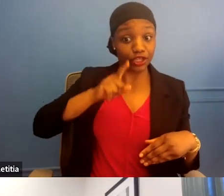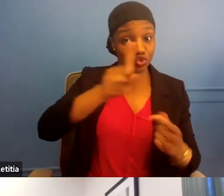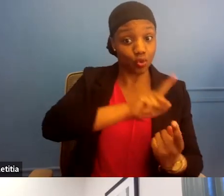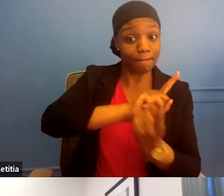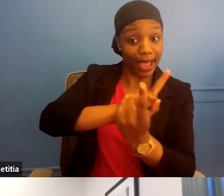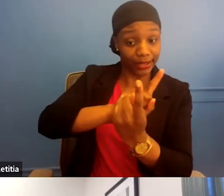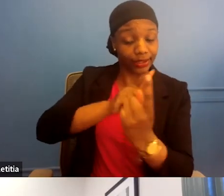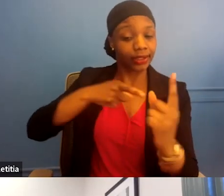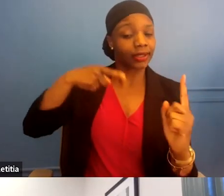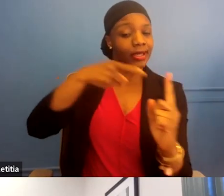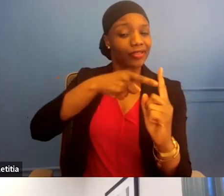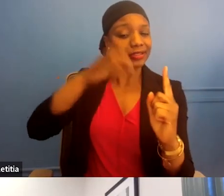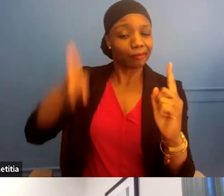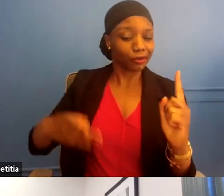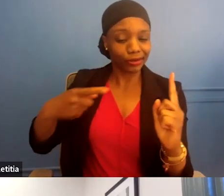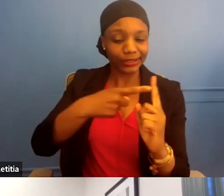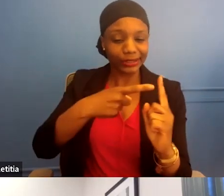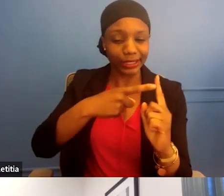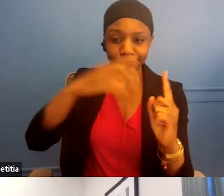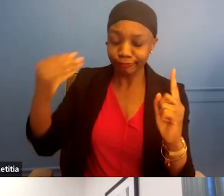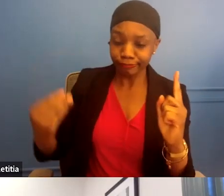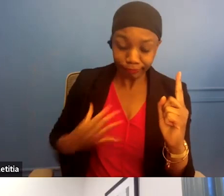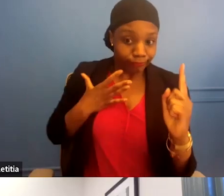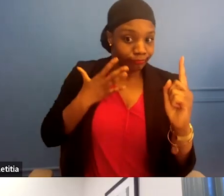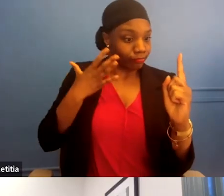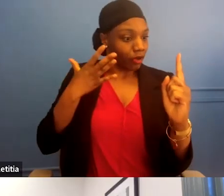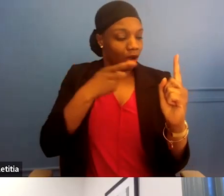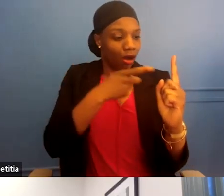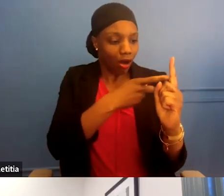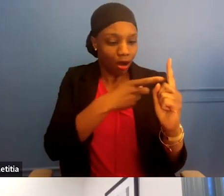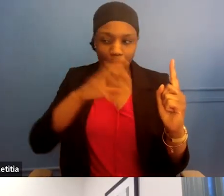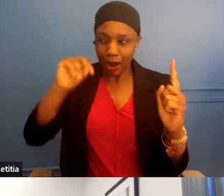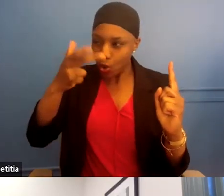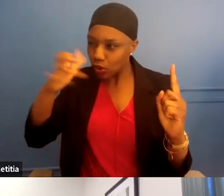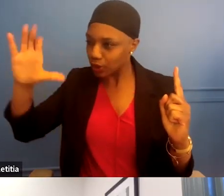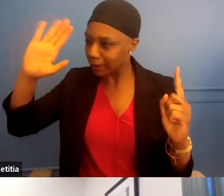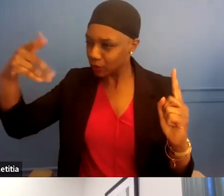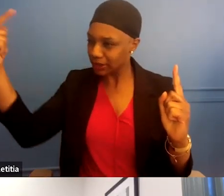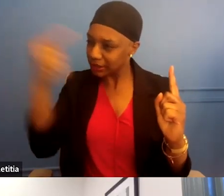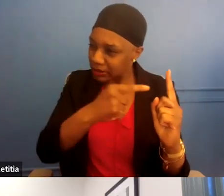someone who really inspired you as part of the Mount Holyoke community.